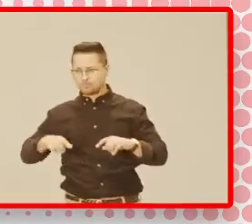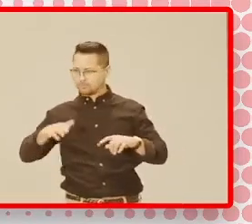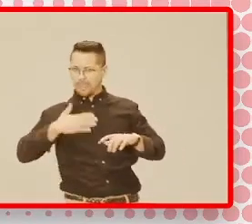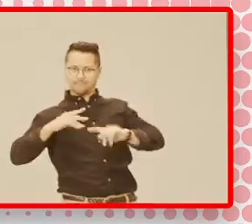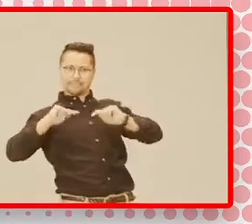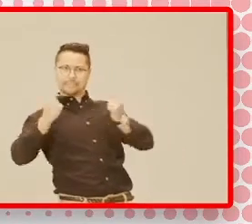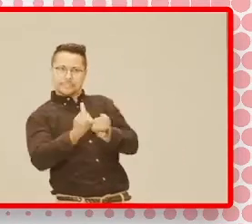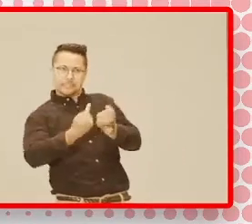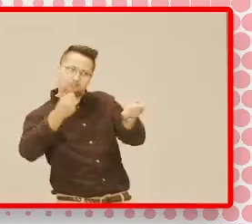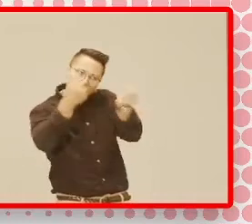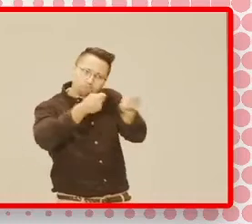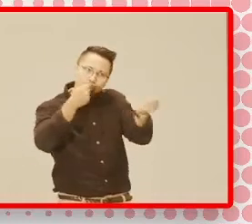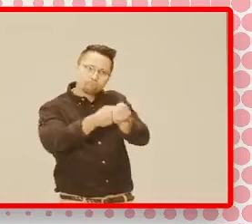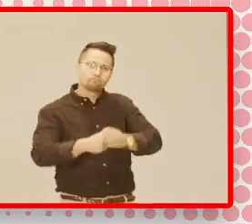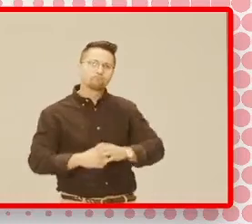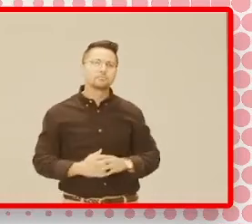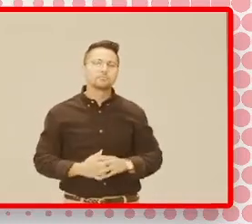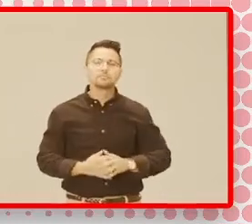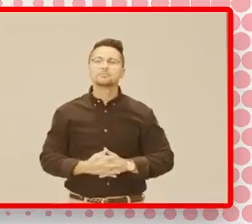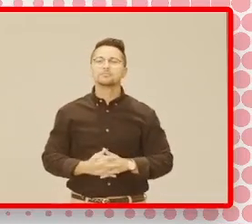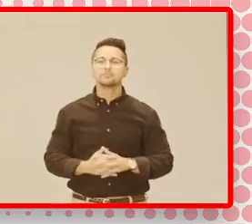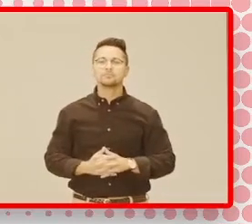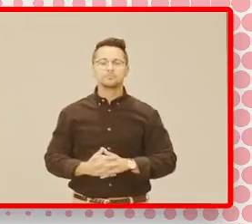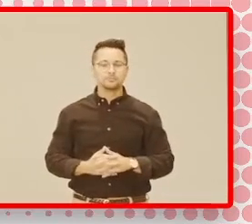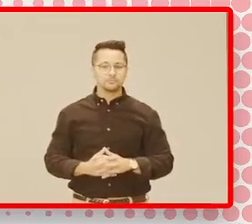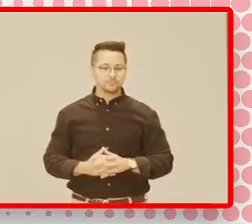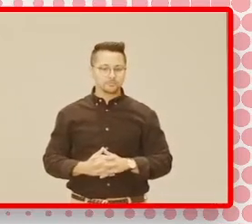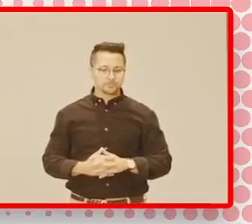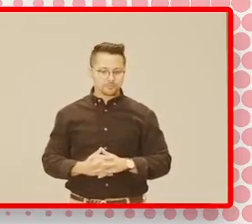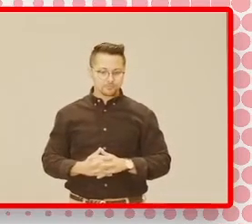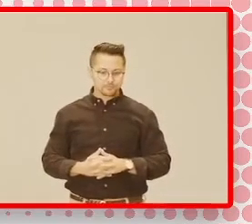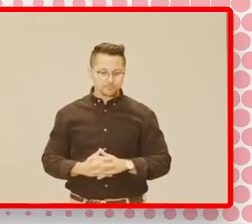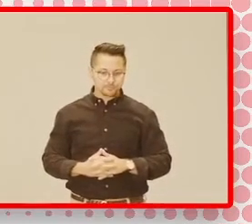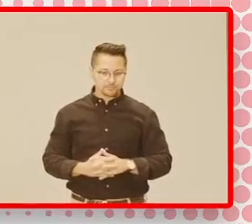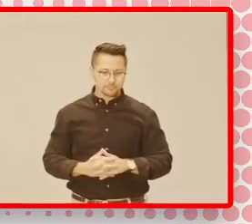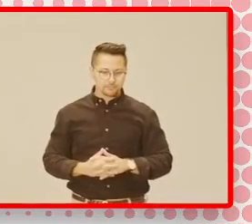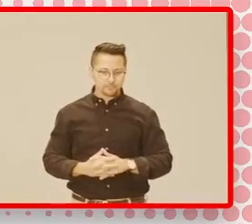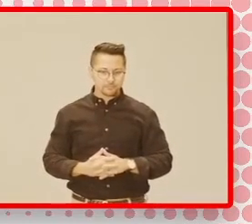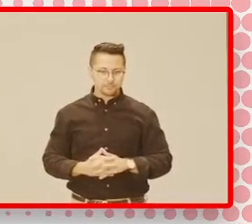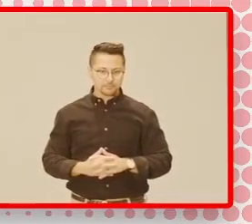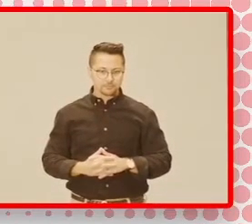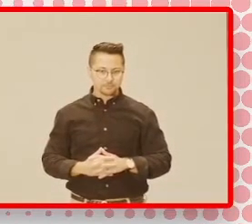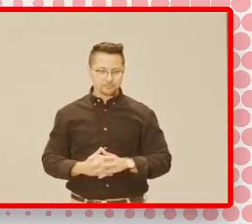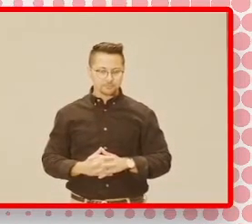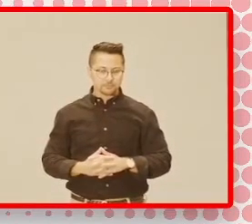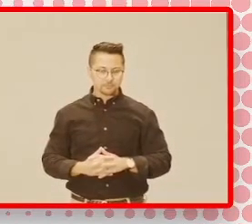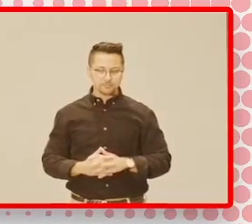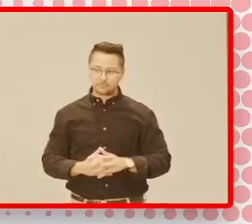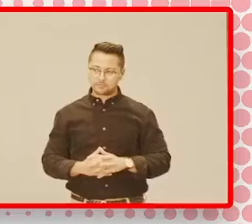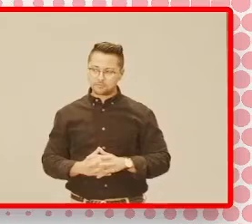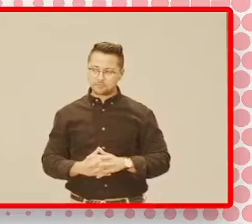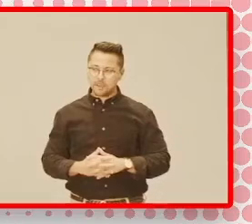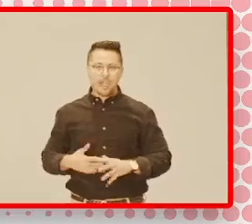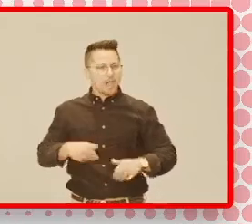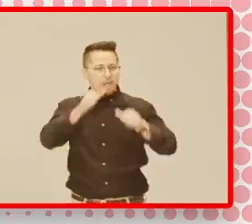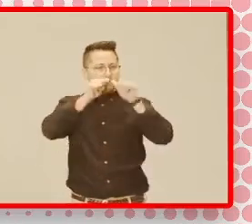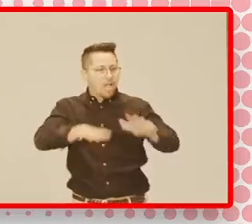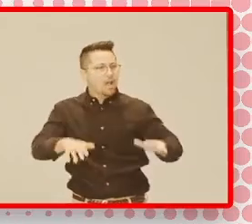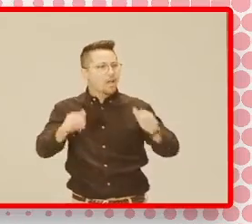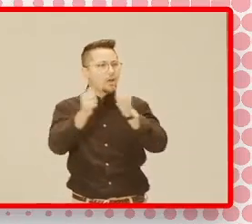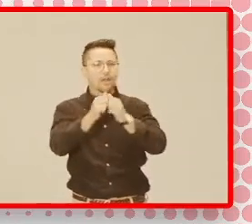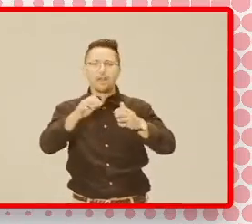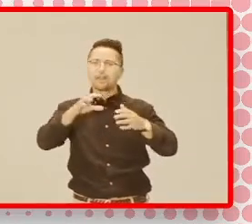I am blessed by wonderful Special Olympics volunteers